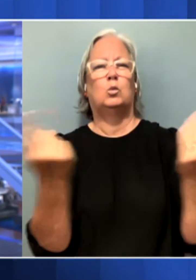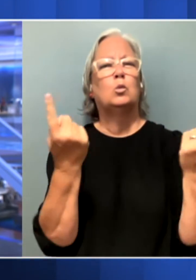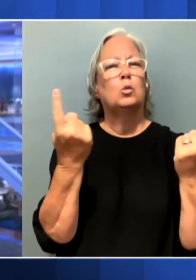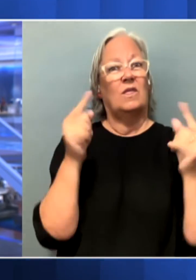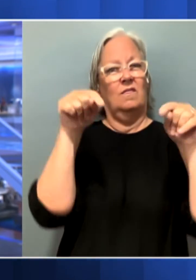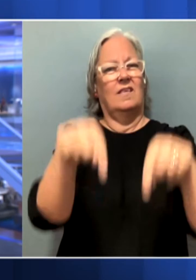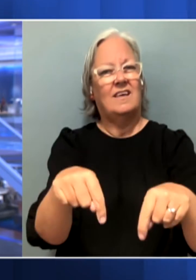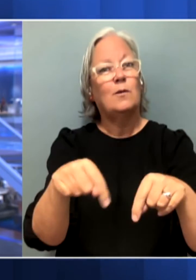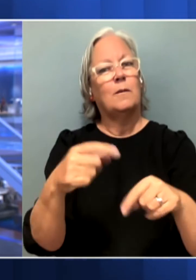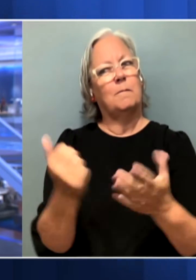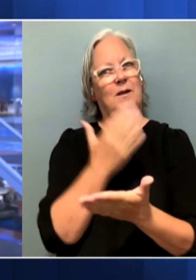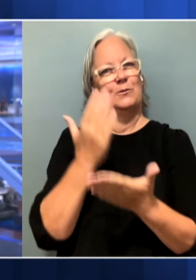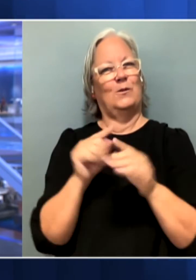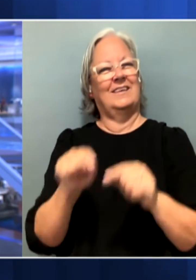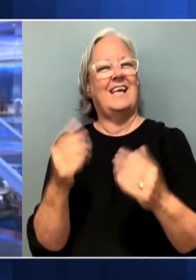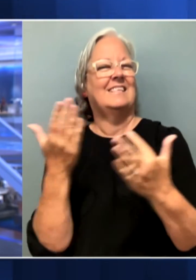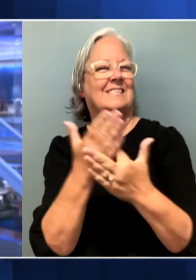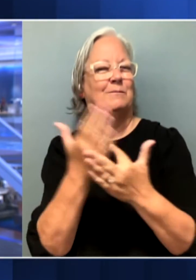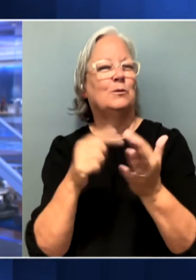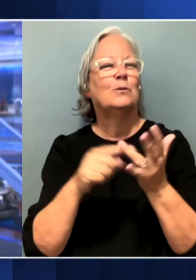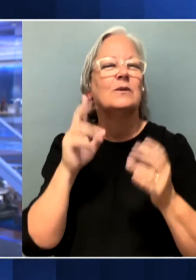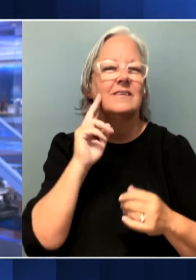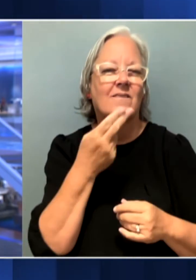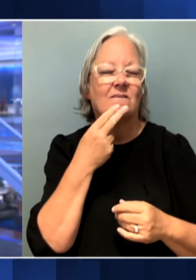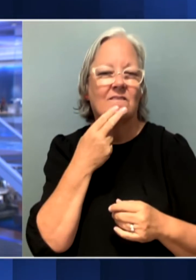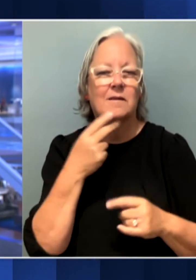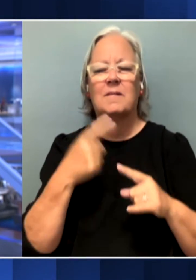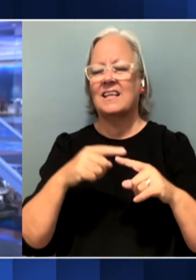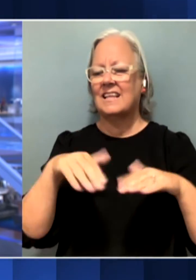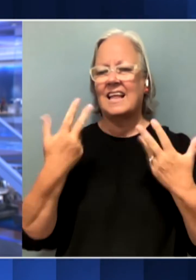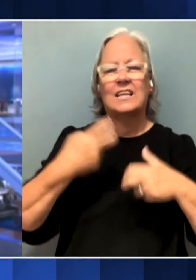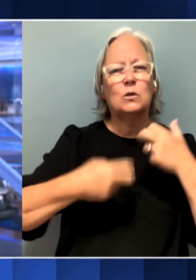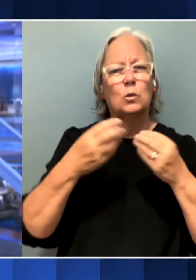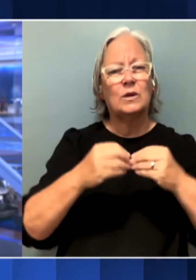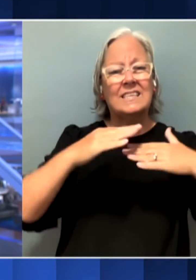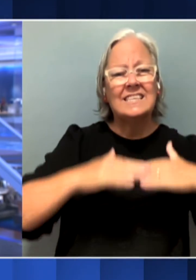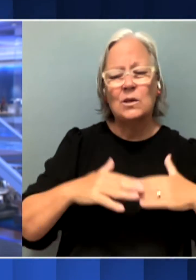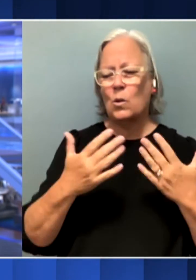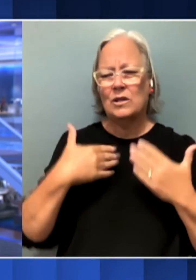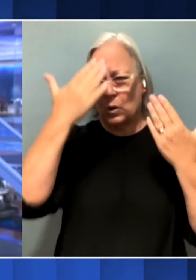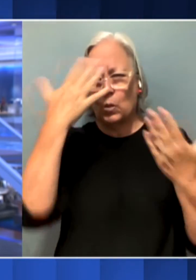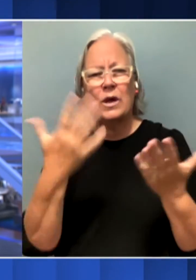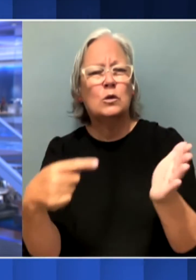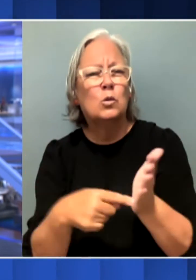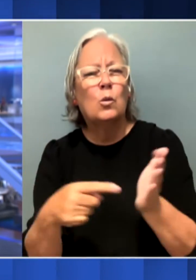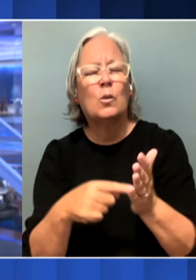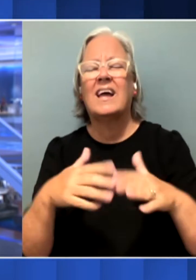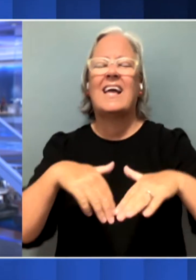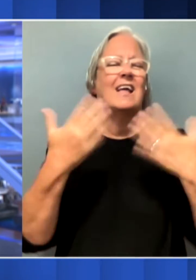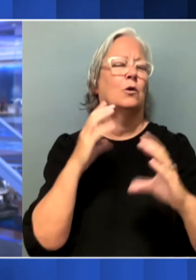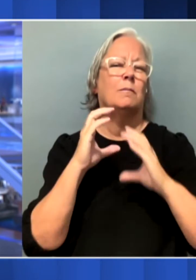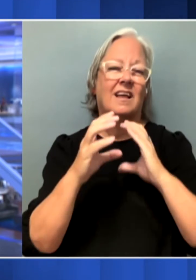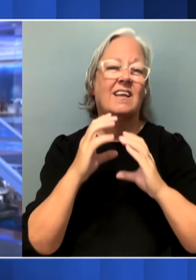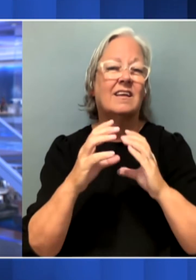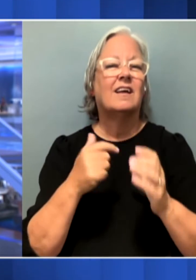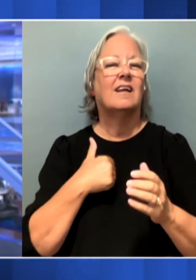our audience. Also, if there's any issues with seating or not knowing where toilets are, anything basic communication, we also just like to help